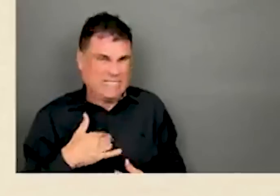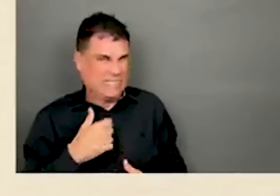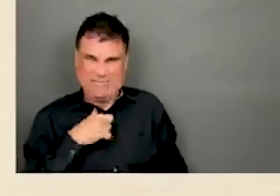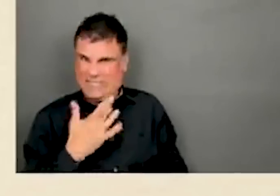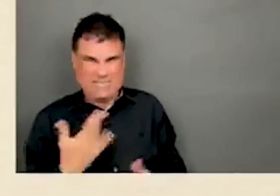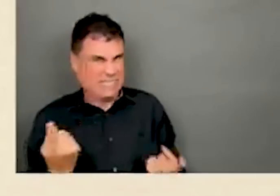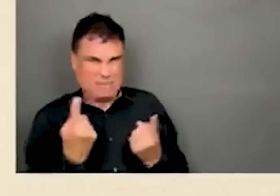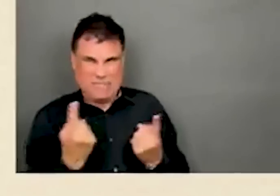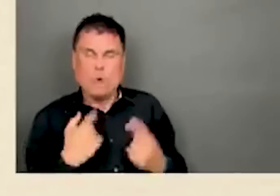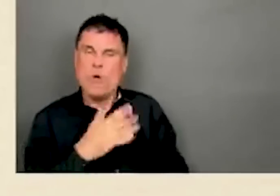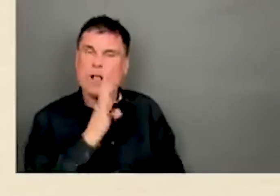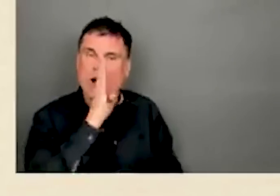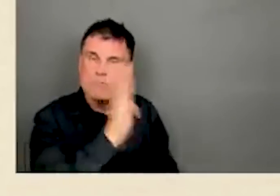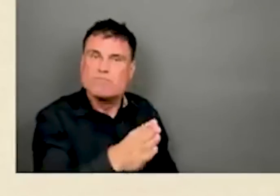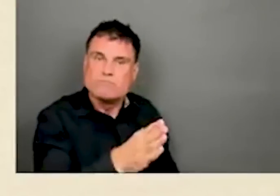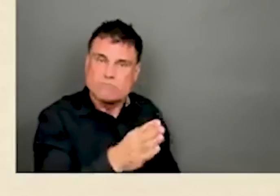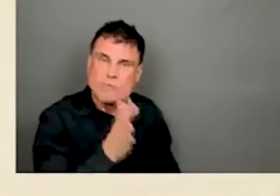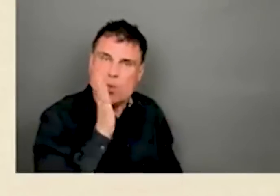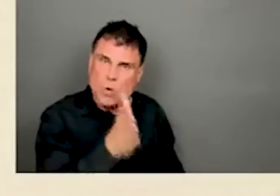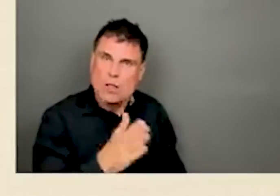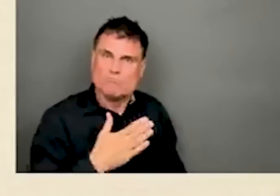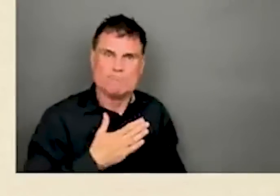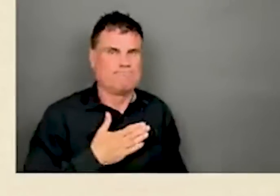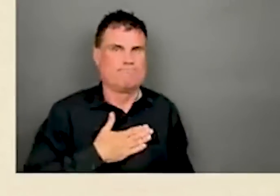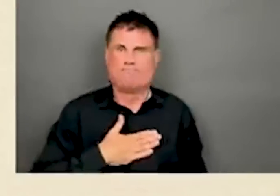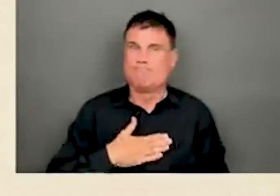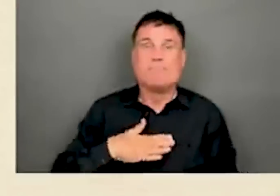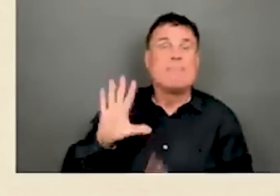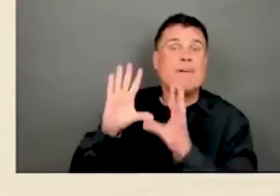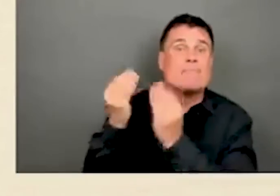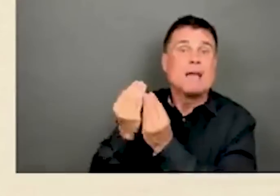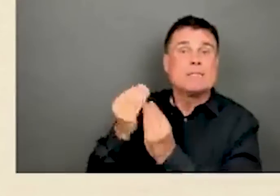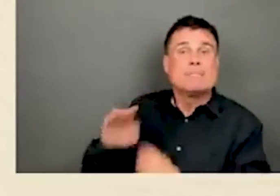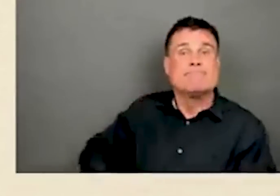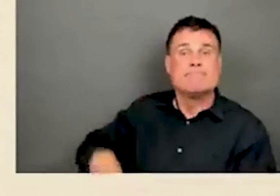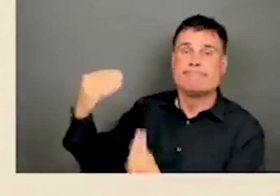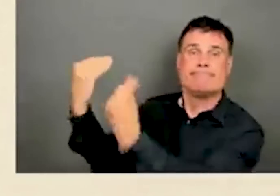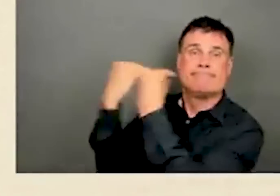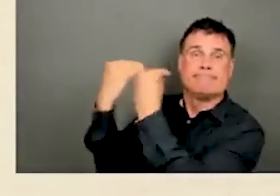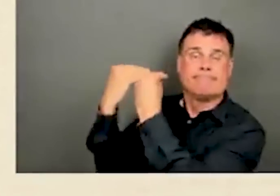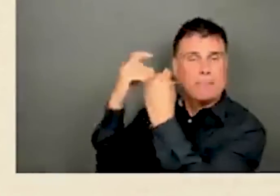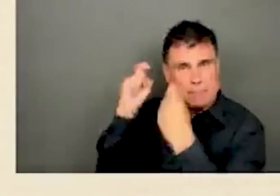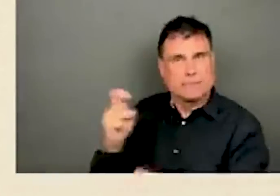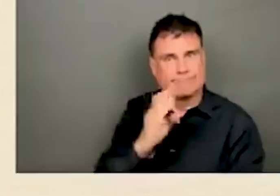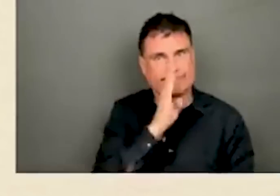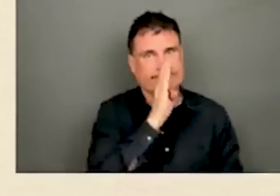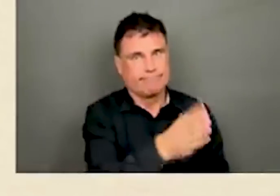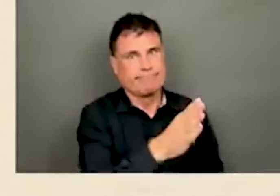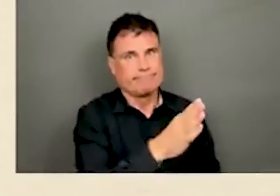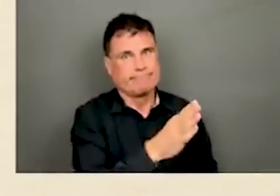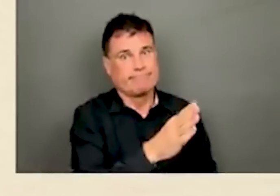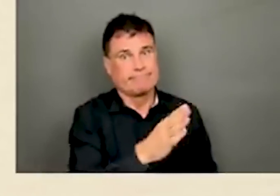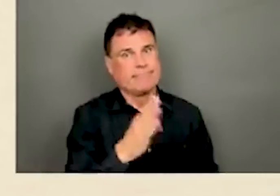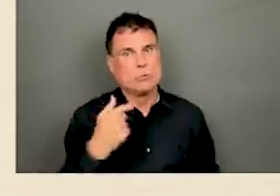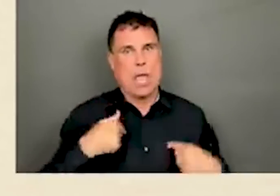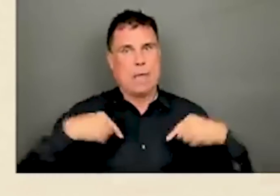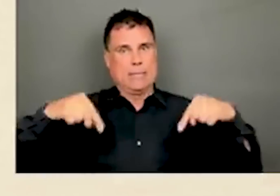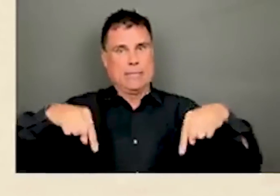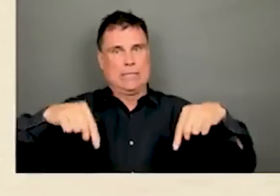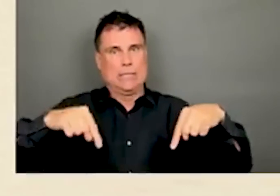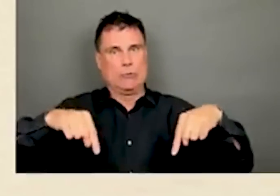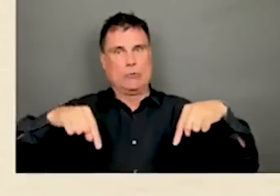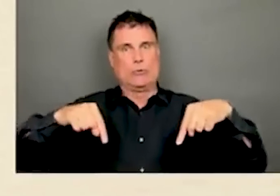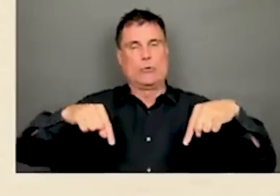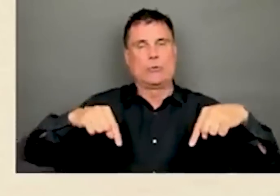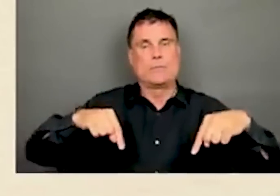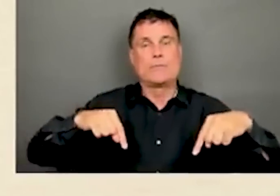how I was raised, and that's how I've lived my life, and I'm going to continue doing that after today. Why I'm here is I wanted to stop the speculation